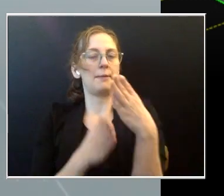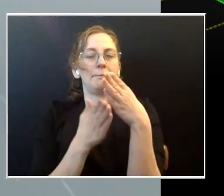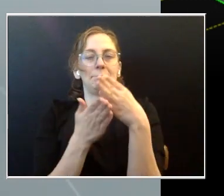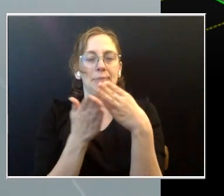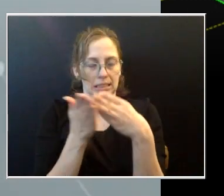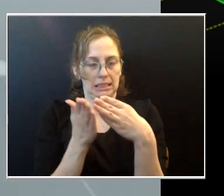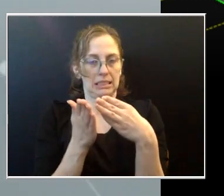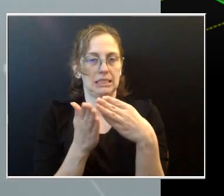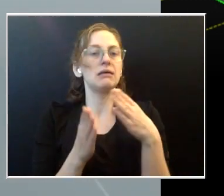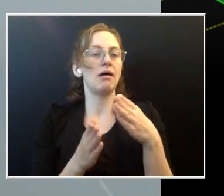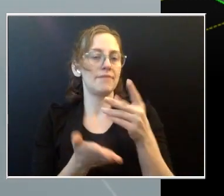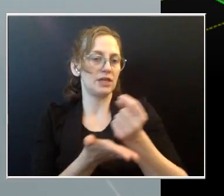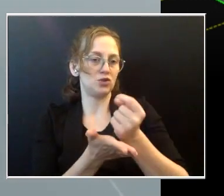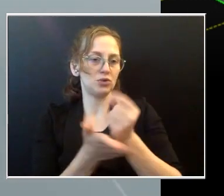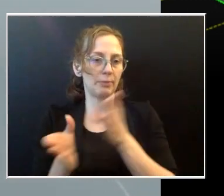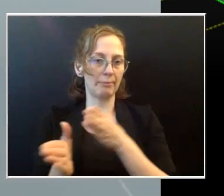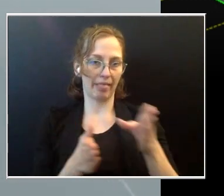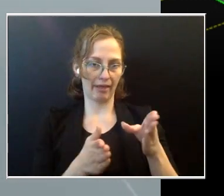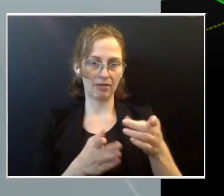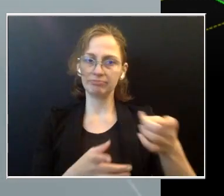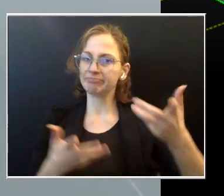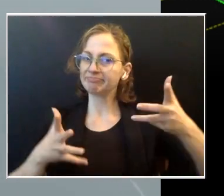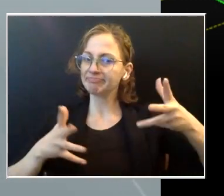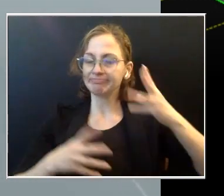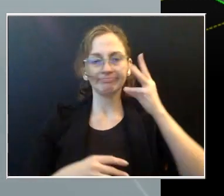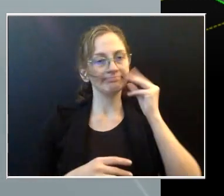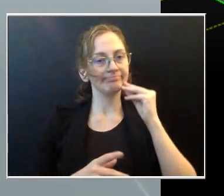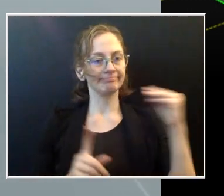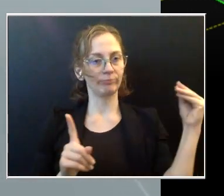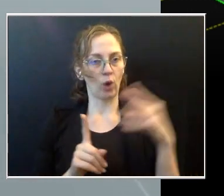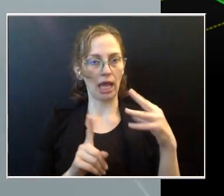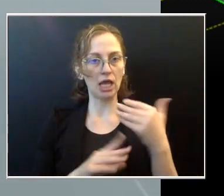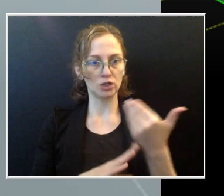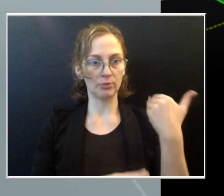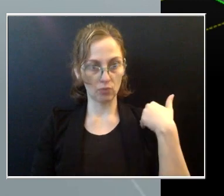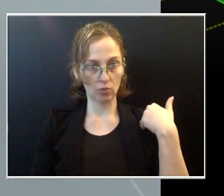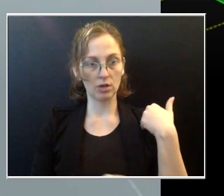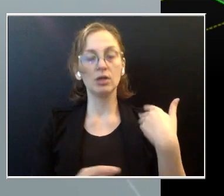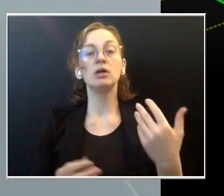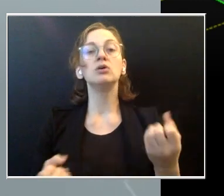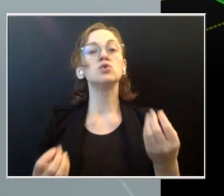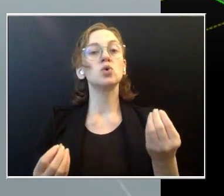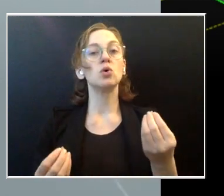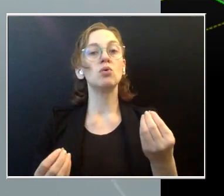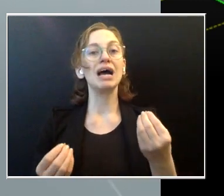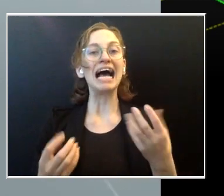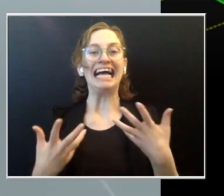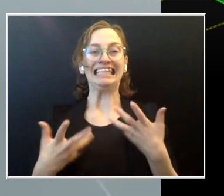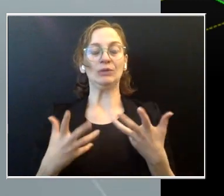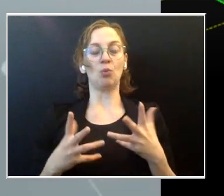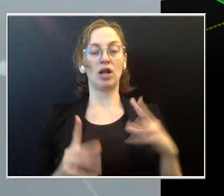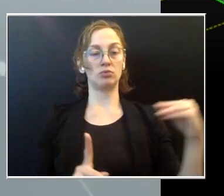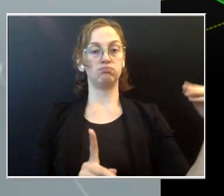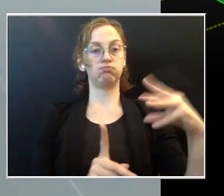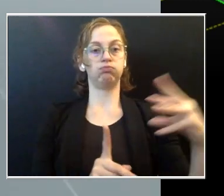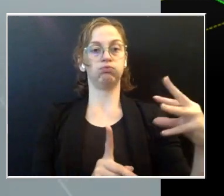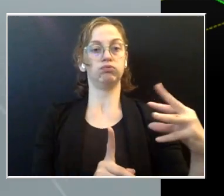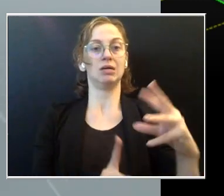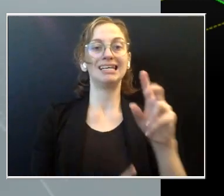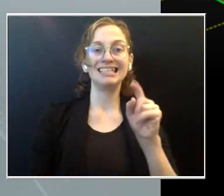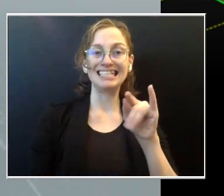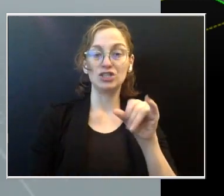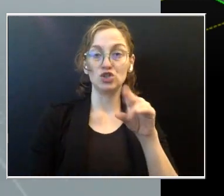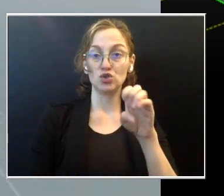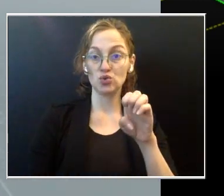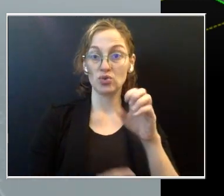had radiation before, so I wanted to avoid as much as possible radiating tissue that had previously been radiated. And Claudia's angiosarcoma and her